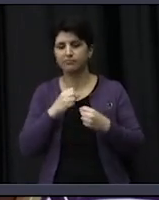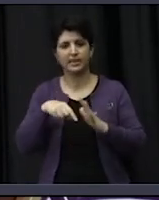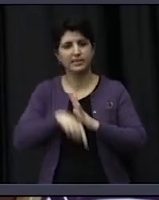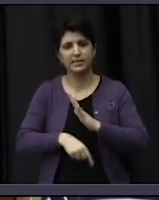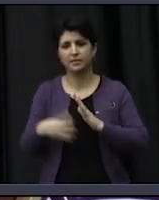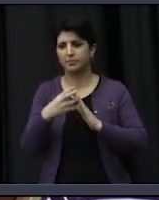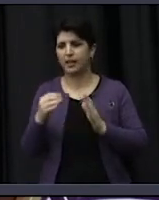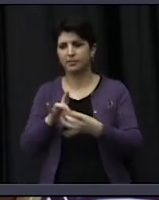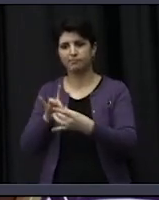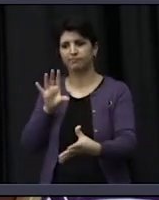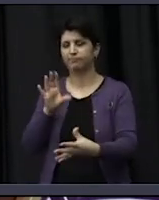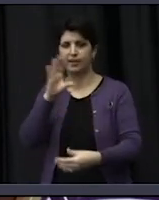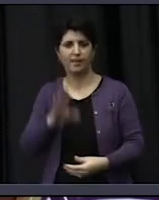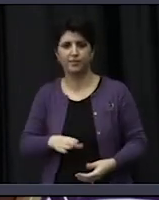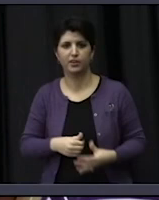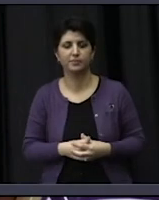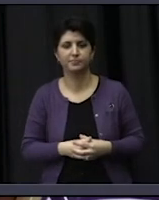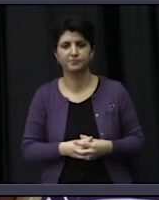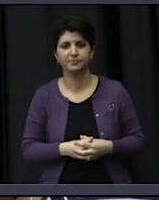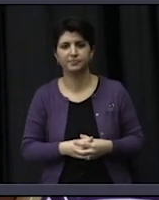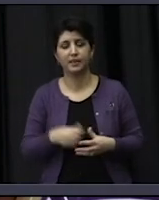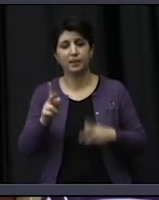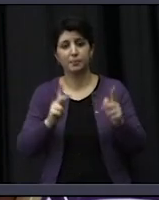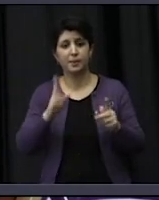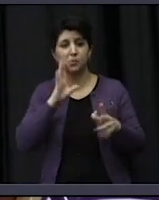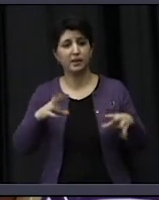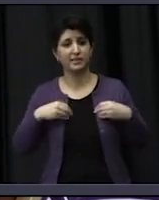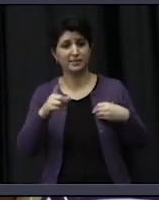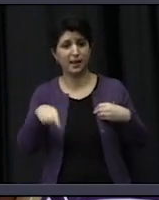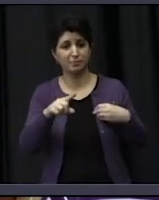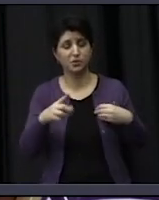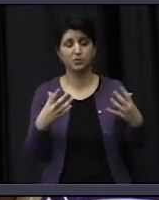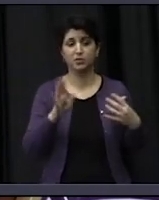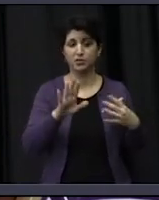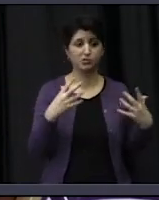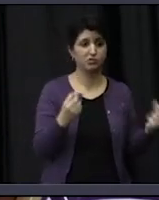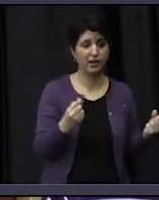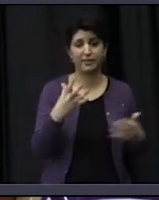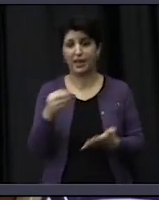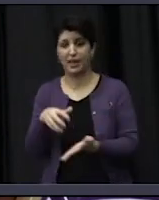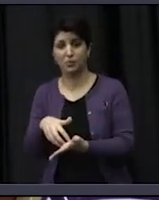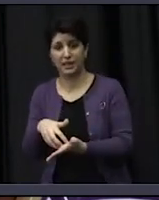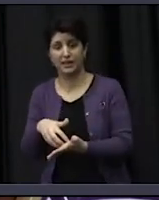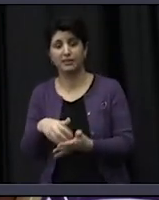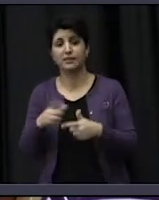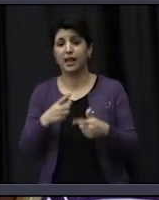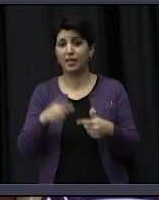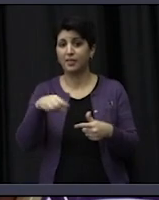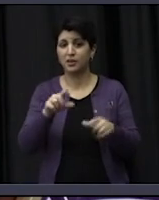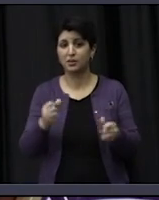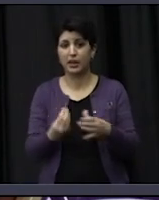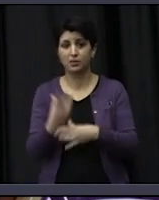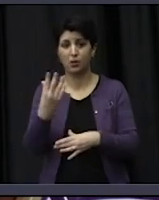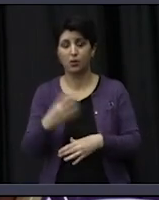every part of you, whether it's a strength or a weakness, and then you allow yourself room to grow. When we